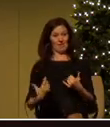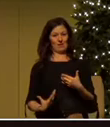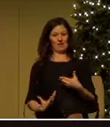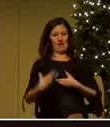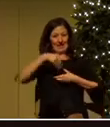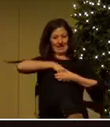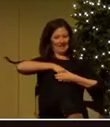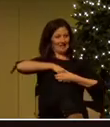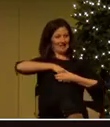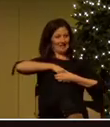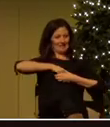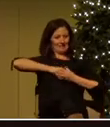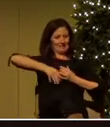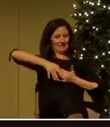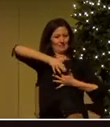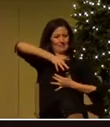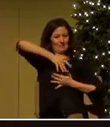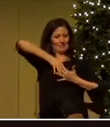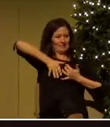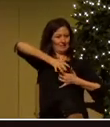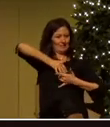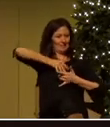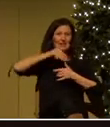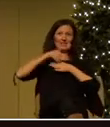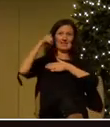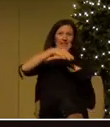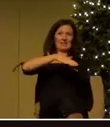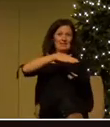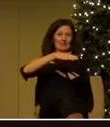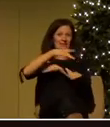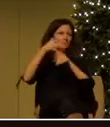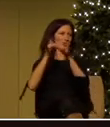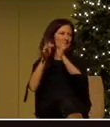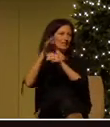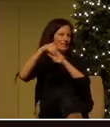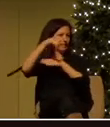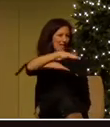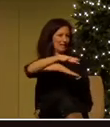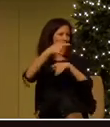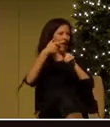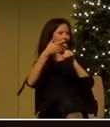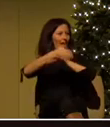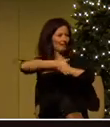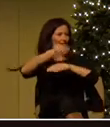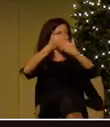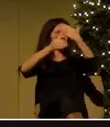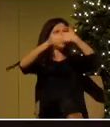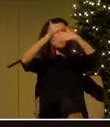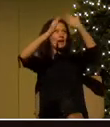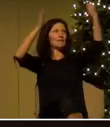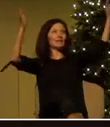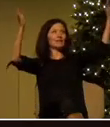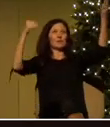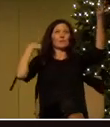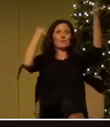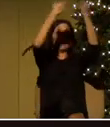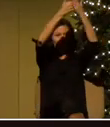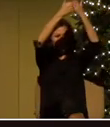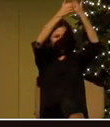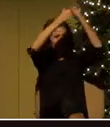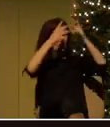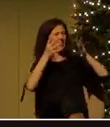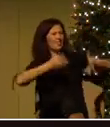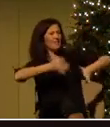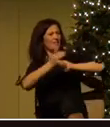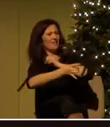us. Sent by Jesus after he returned to heaven, the whole point of it is he's not going to leave us as orphans. He said that to